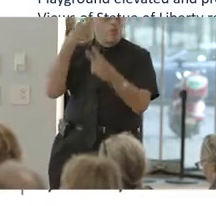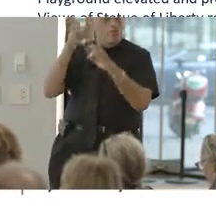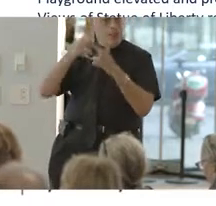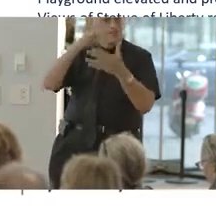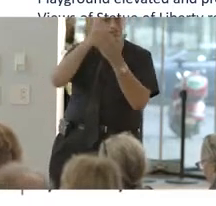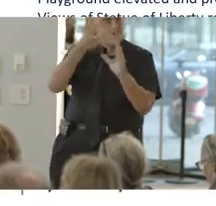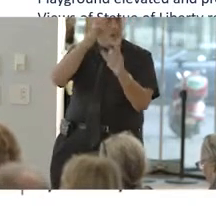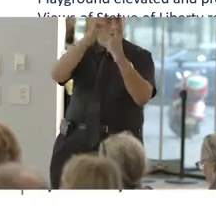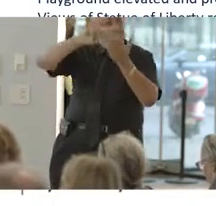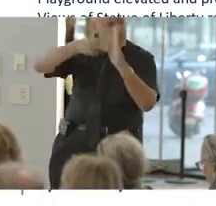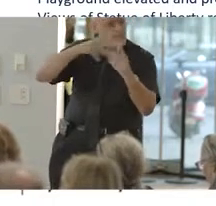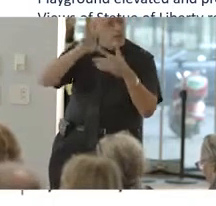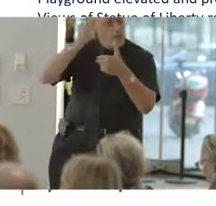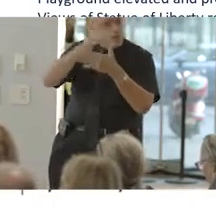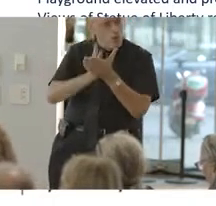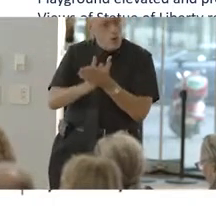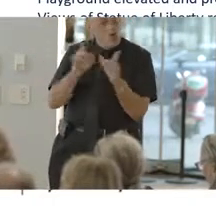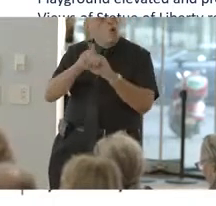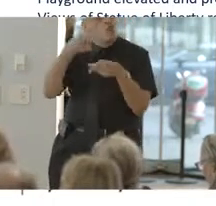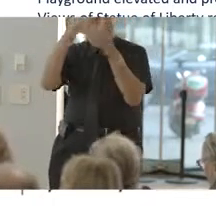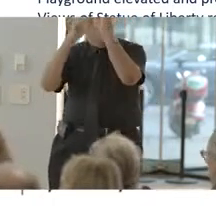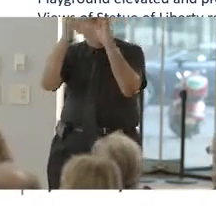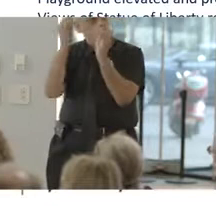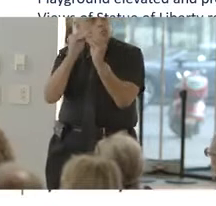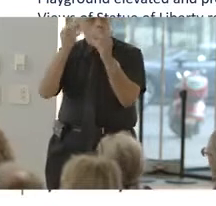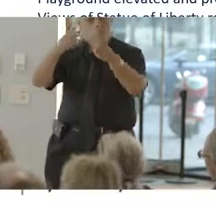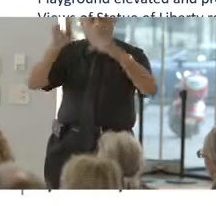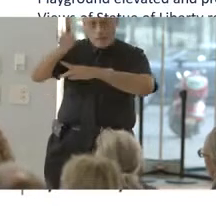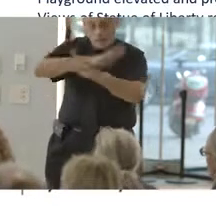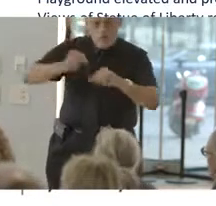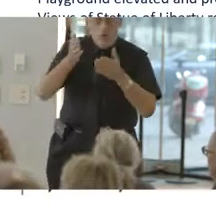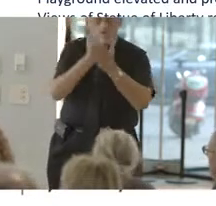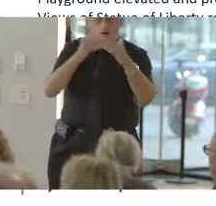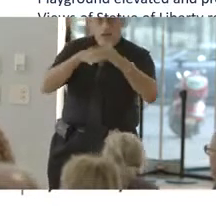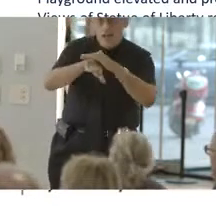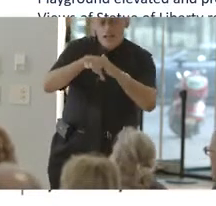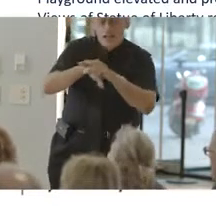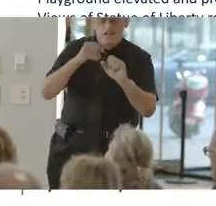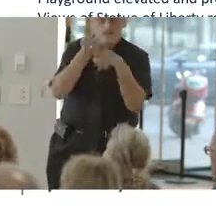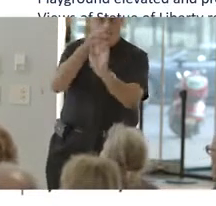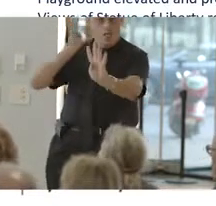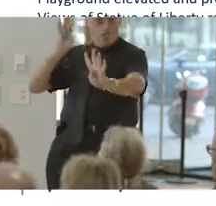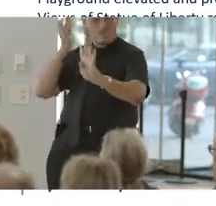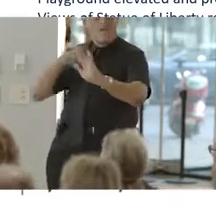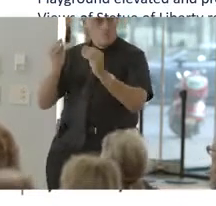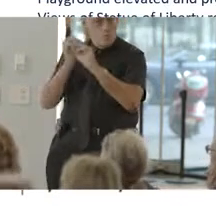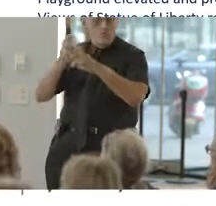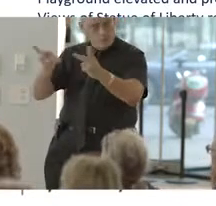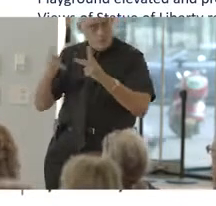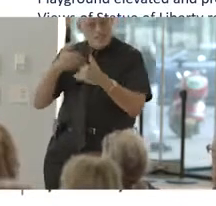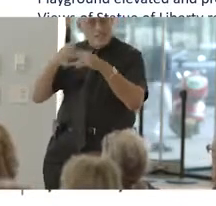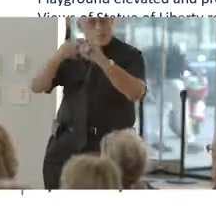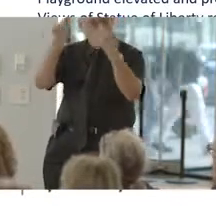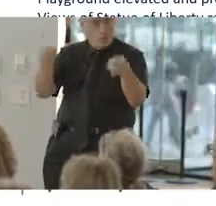of that element. It also creates more space for ferry access and queuing near the ferry